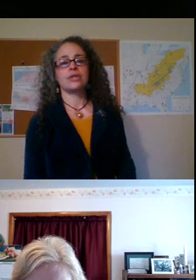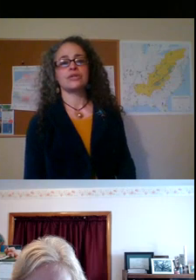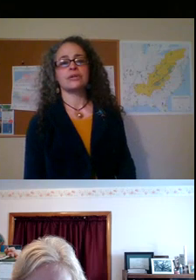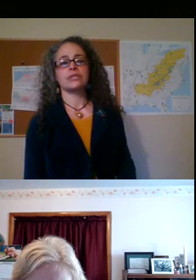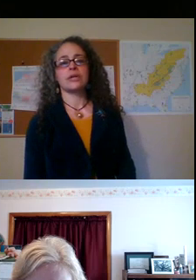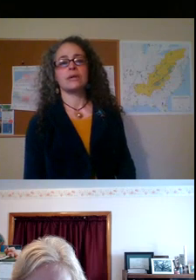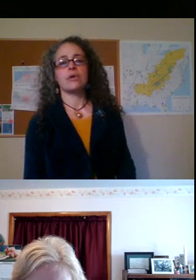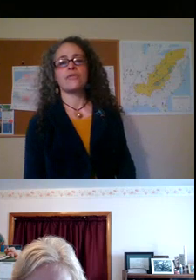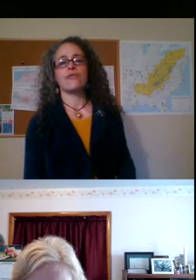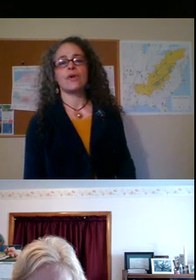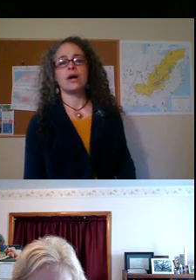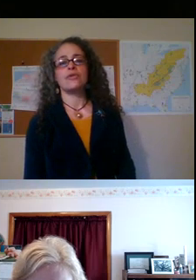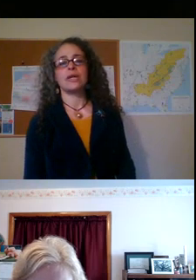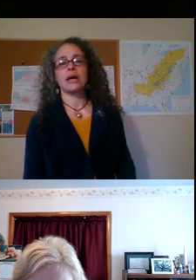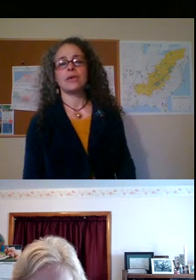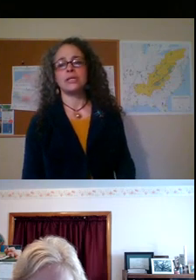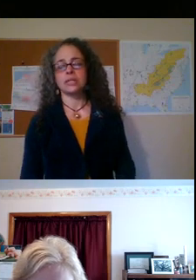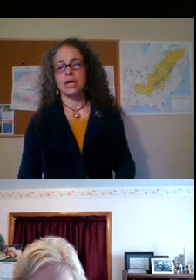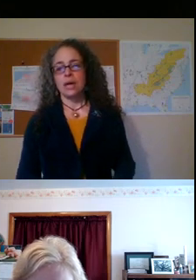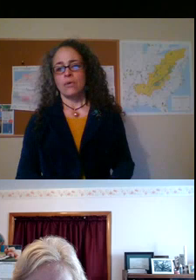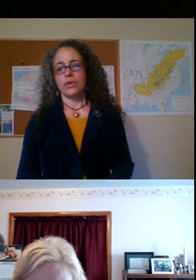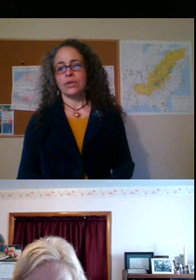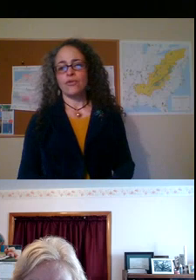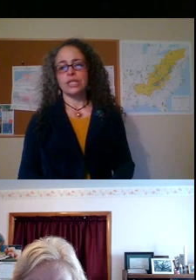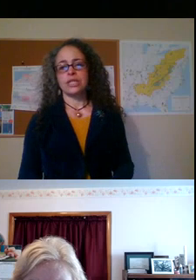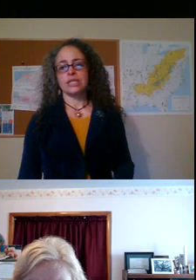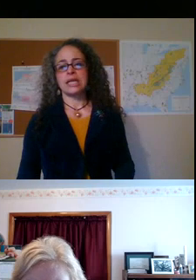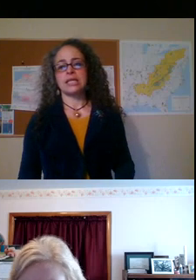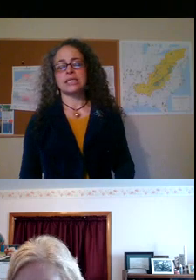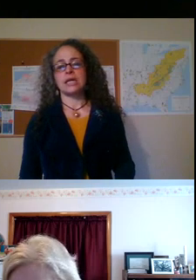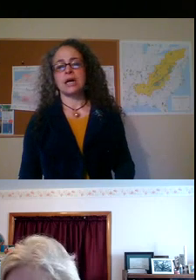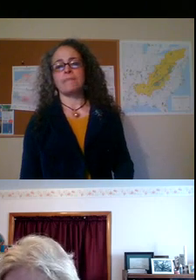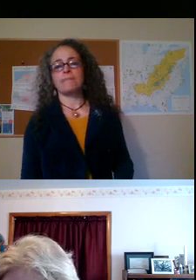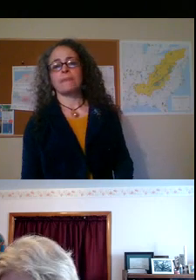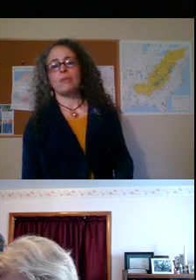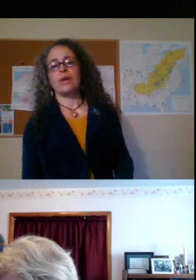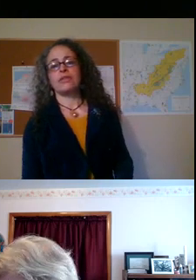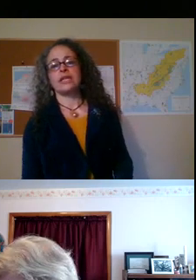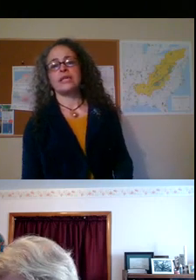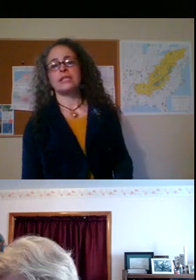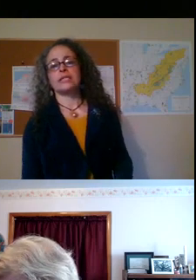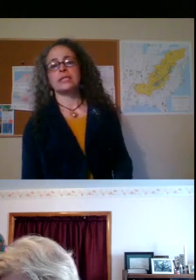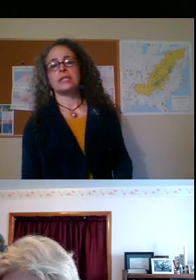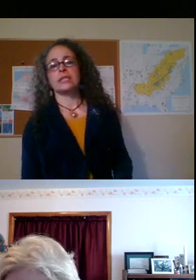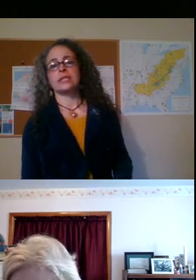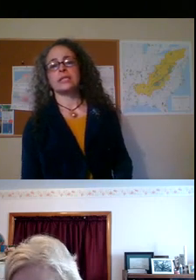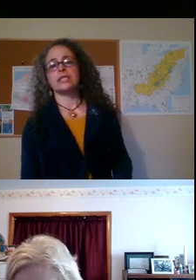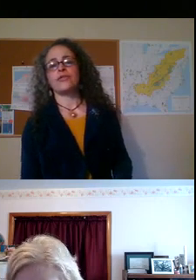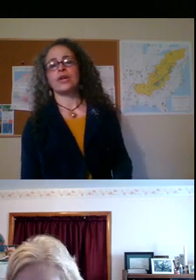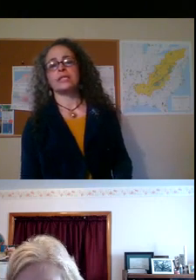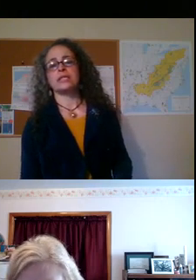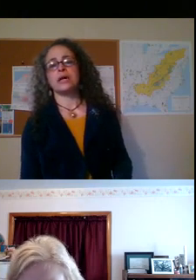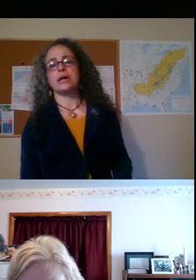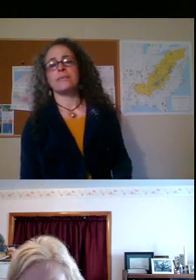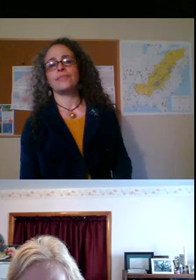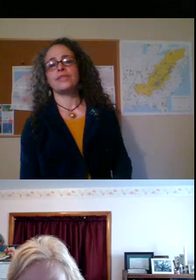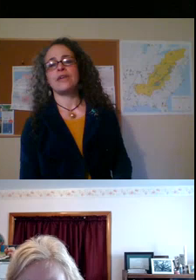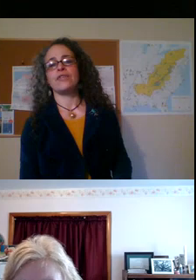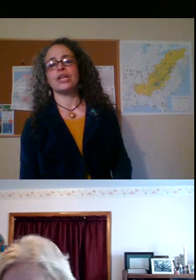region, of which there's over 400 counties within the 14 states, with these